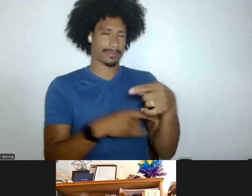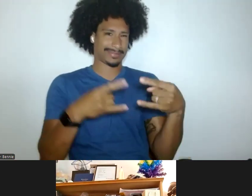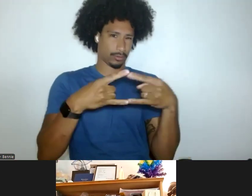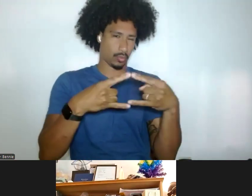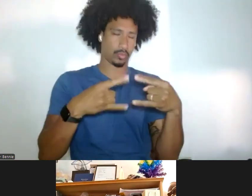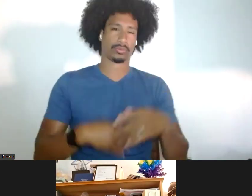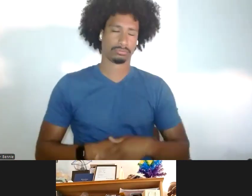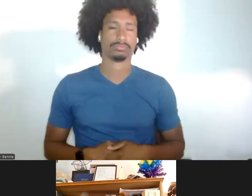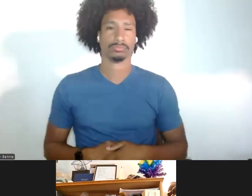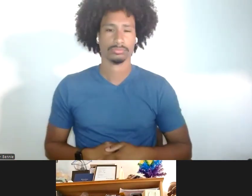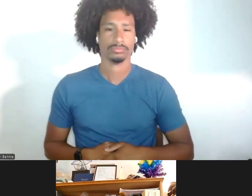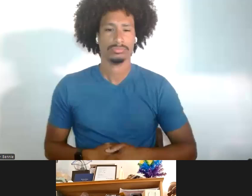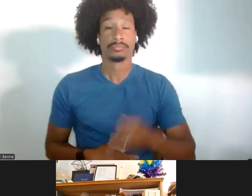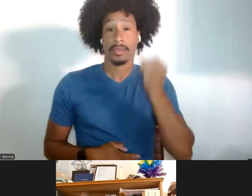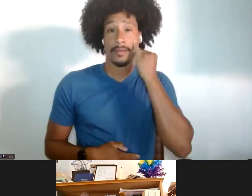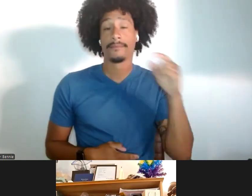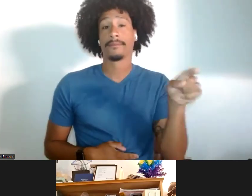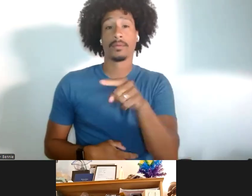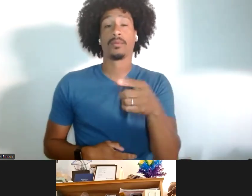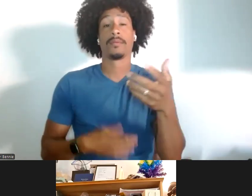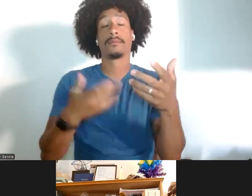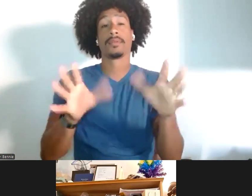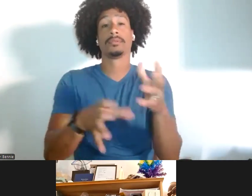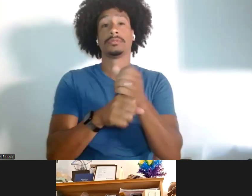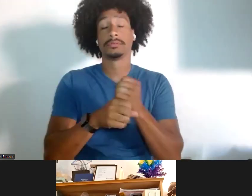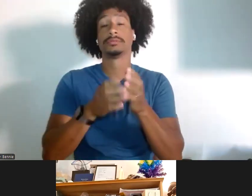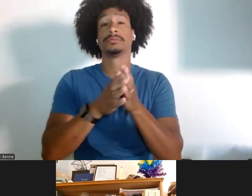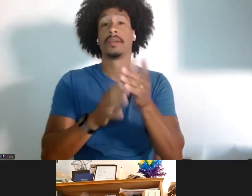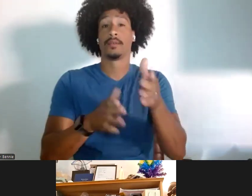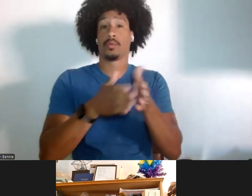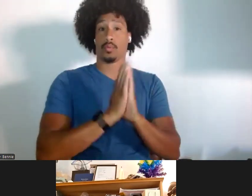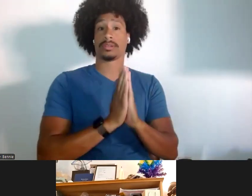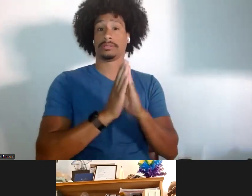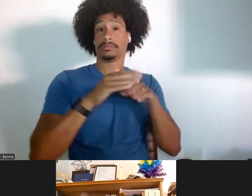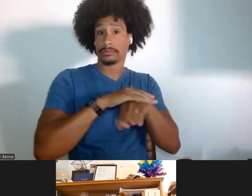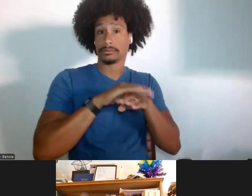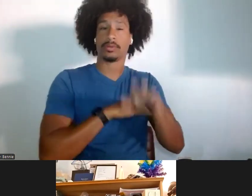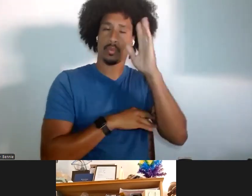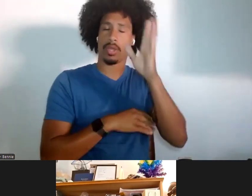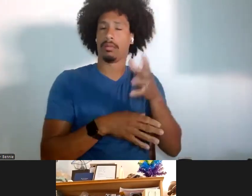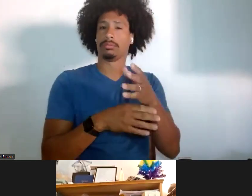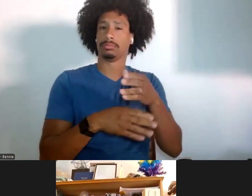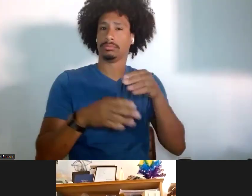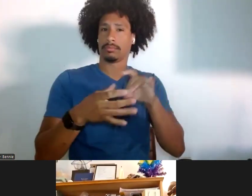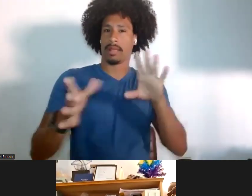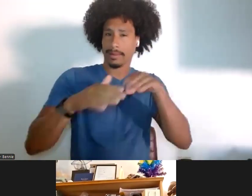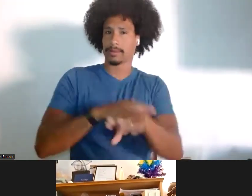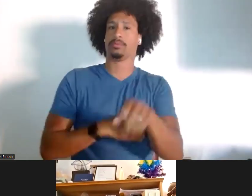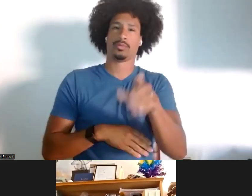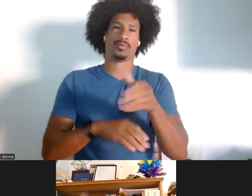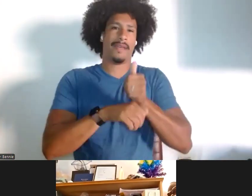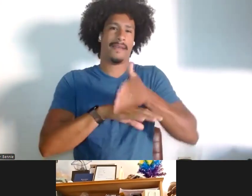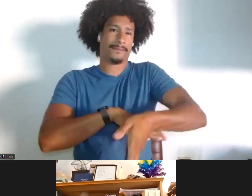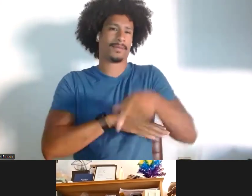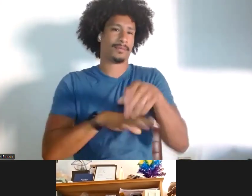sent your request, acceptance to the Discord will be granted following the meeting. And we will have